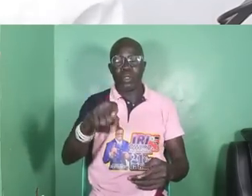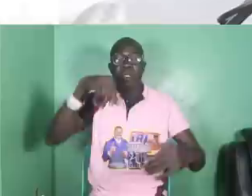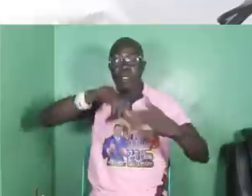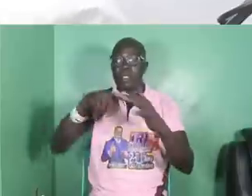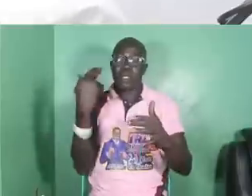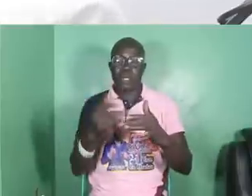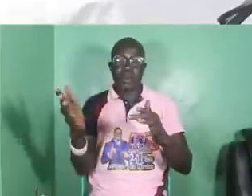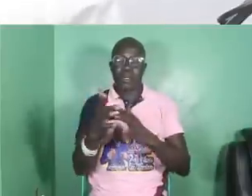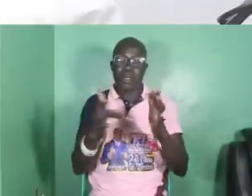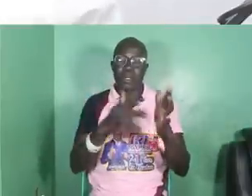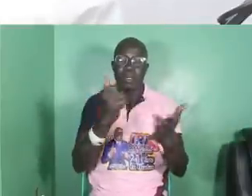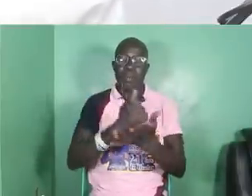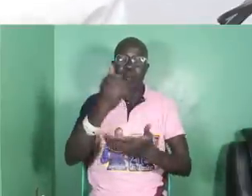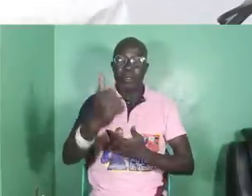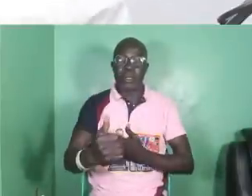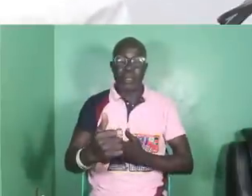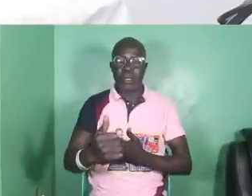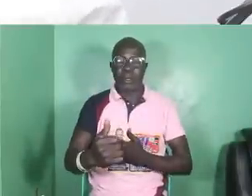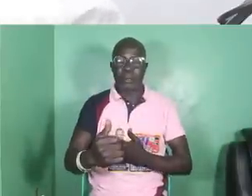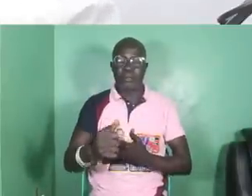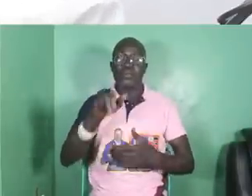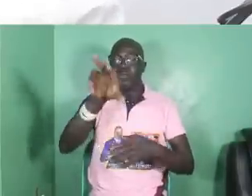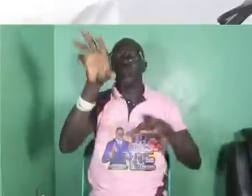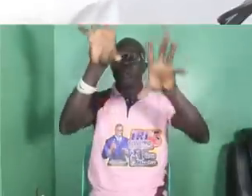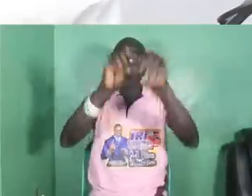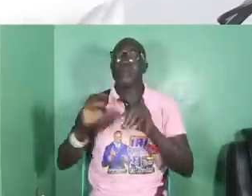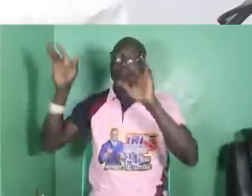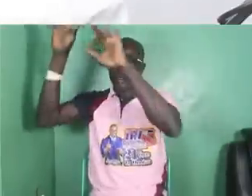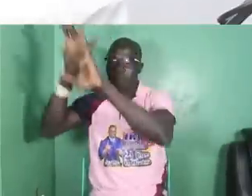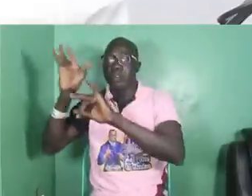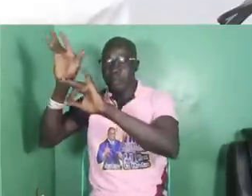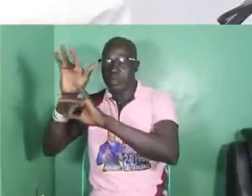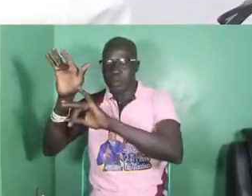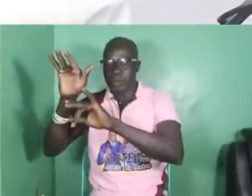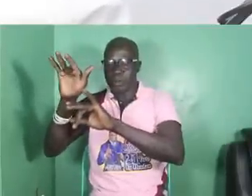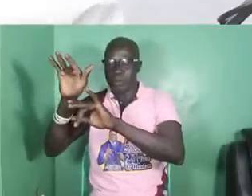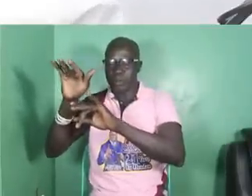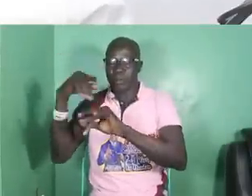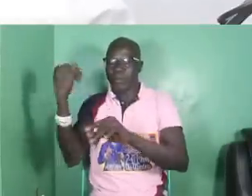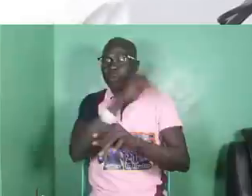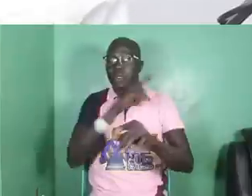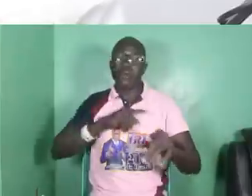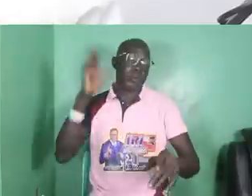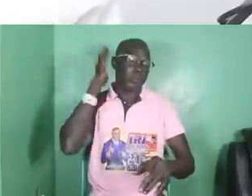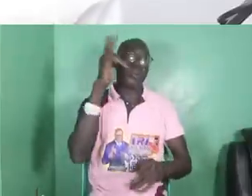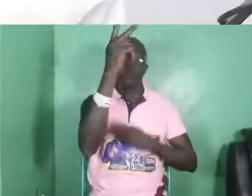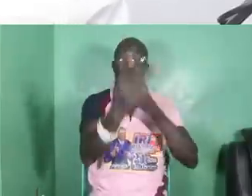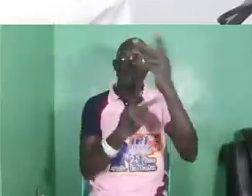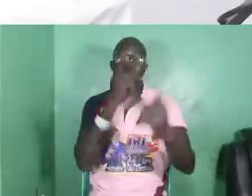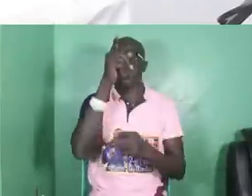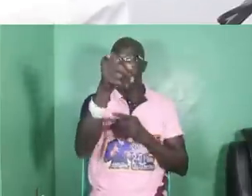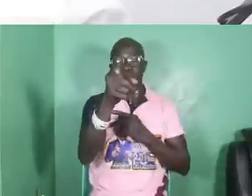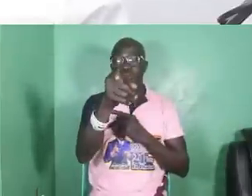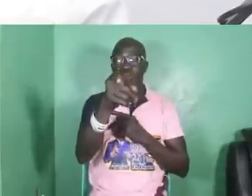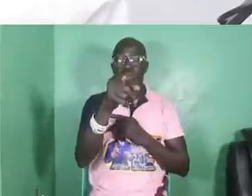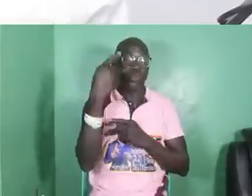In the name of Jesus. Amen. Jesus. Why are you? Amen. Dr. Mercy. Allah will be you. Amen. Visit